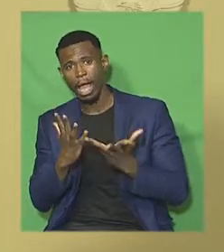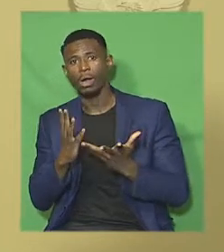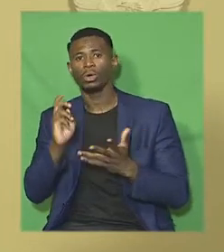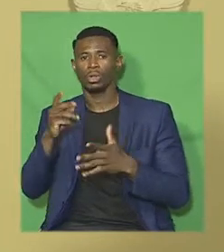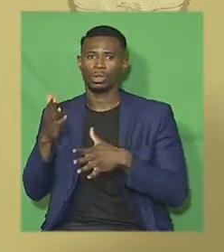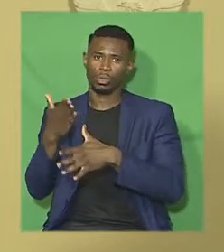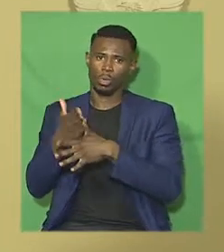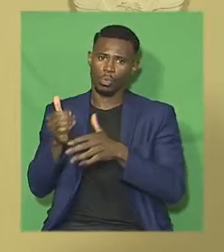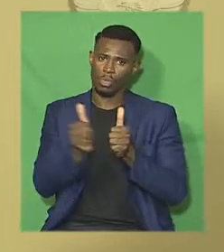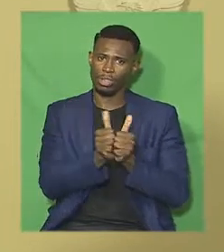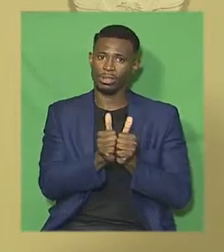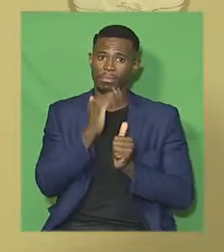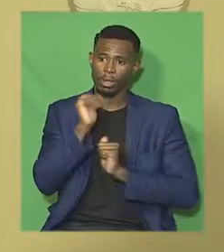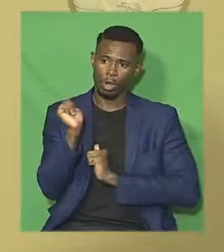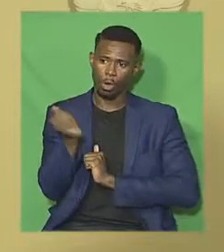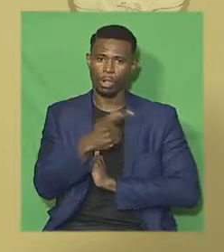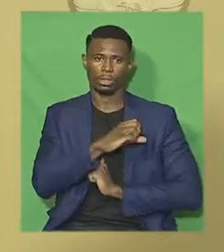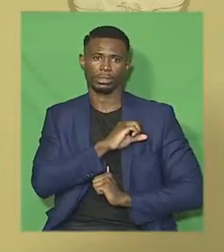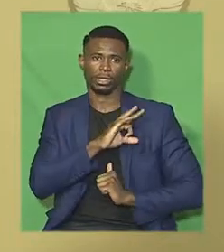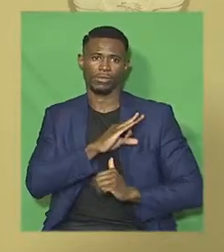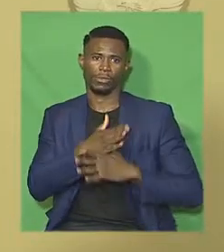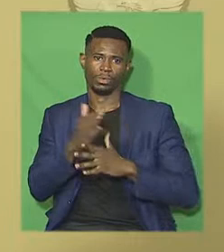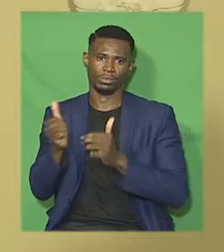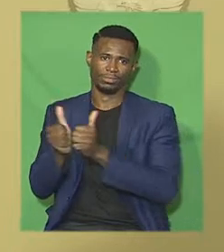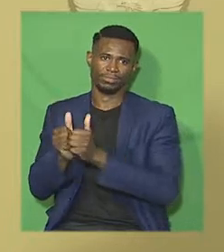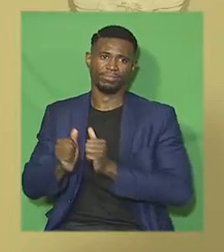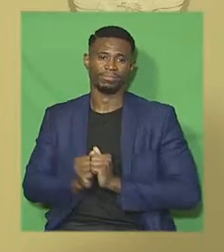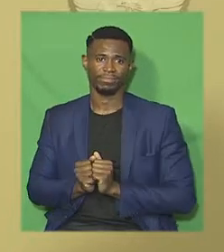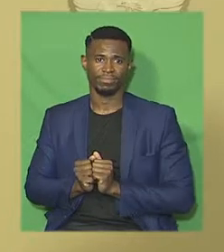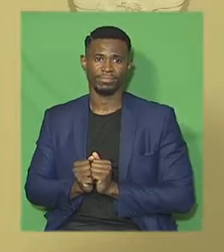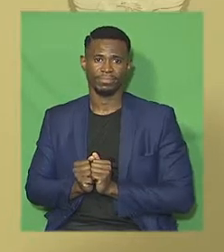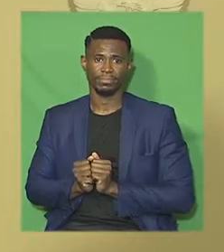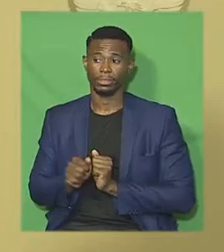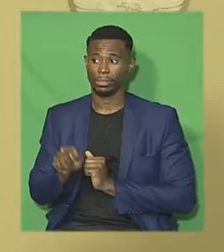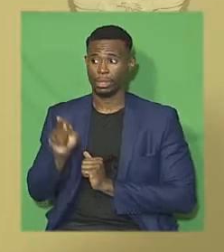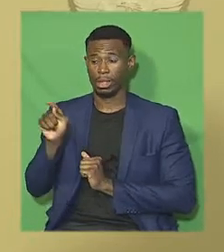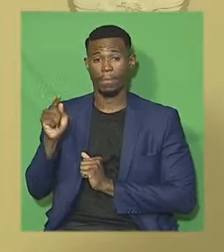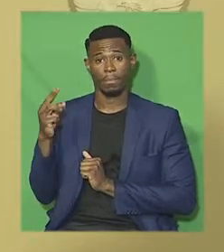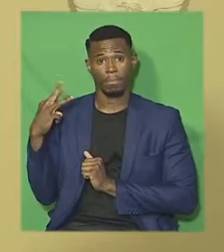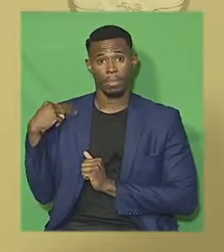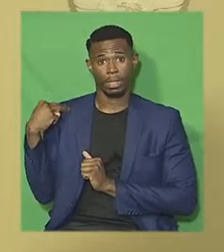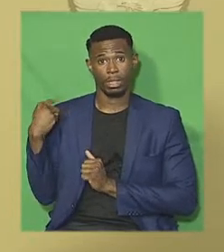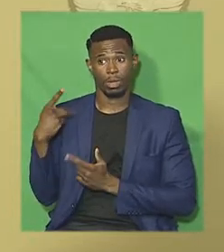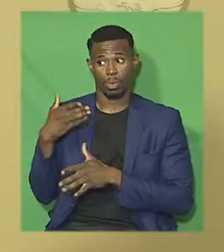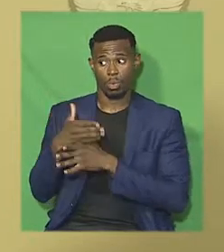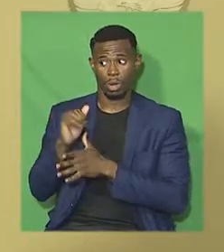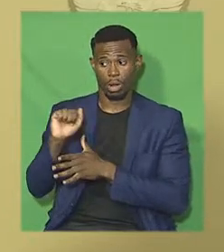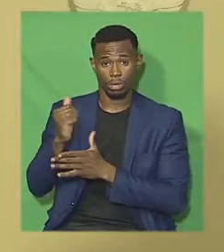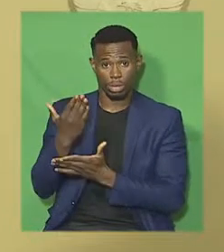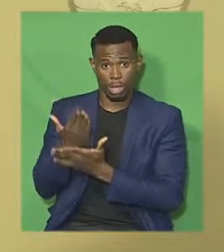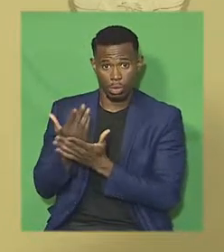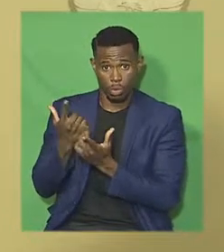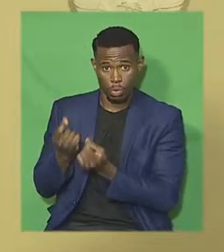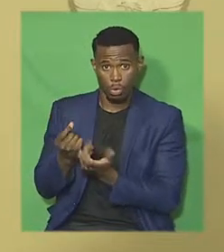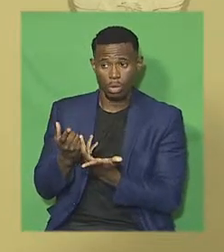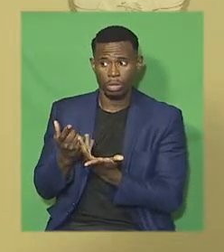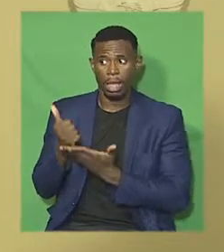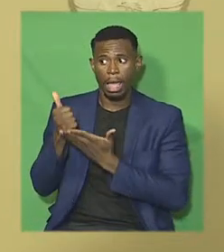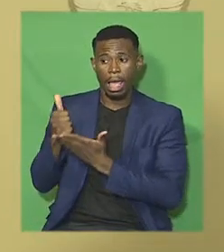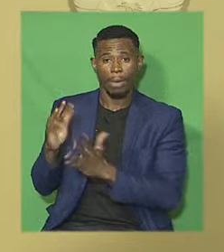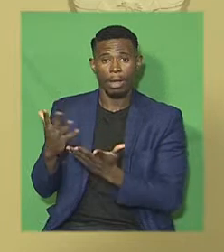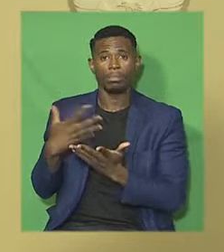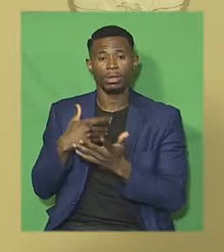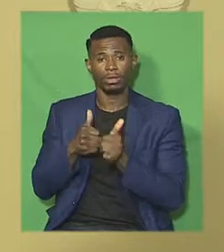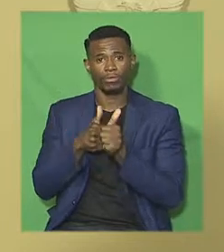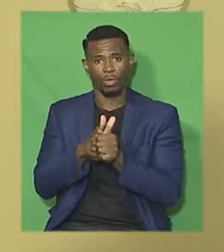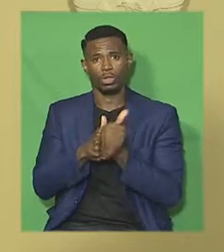all colleagues. To enable the minister to do this work, I will, in terms of Section